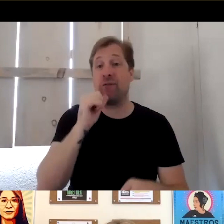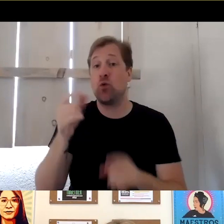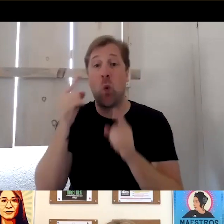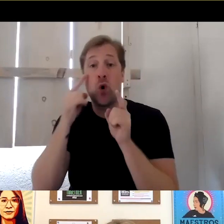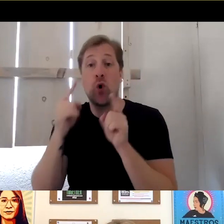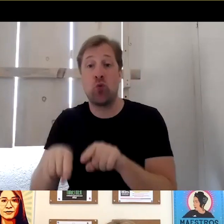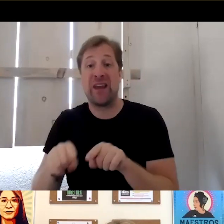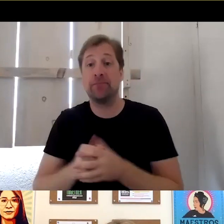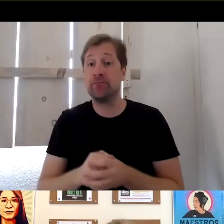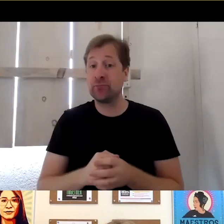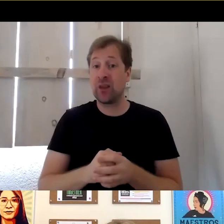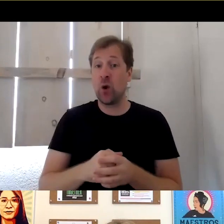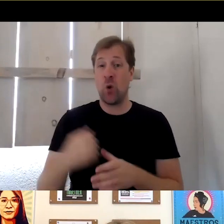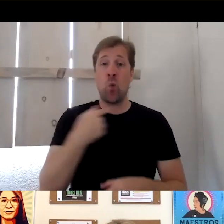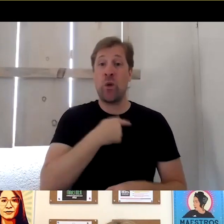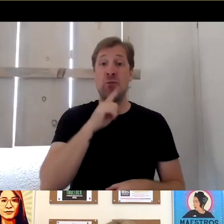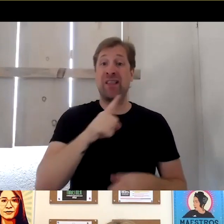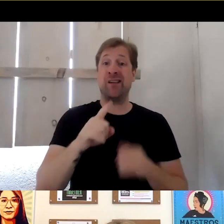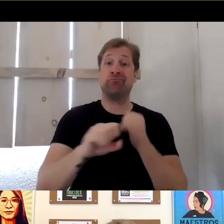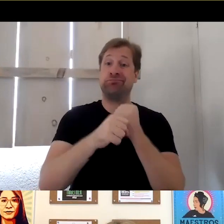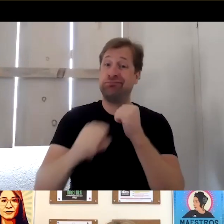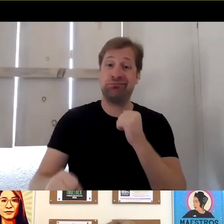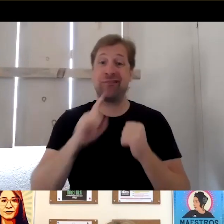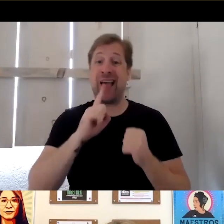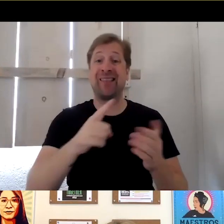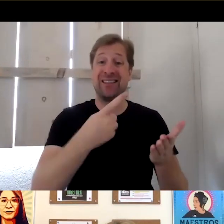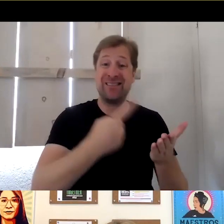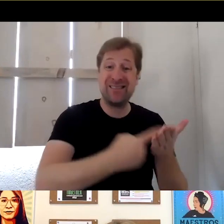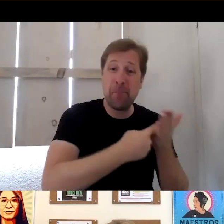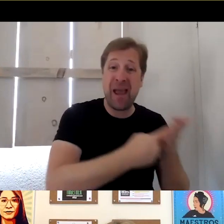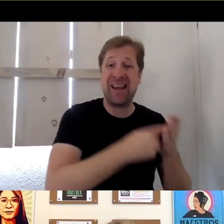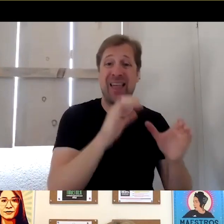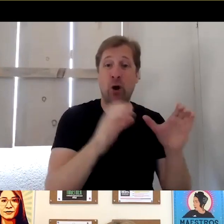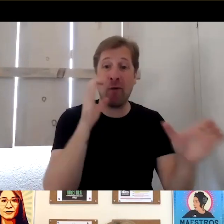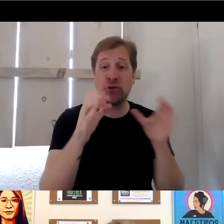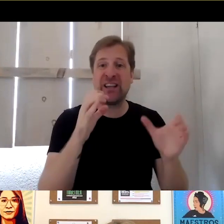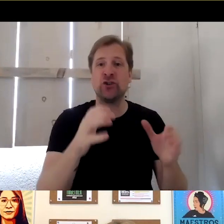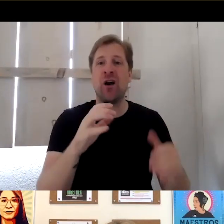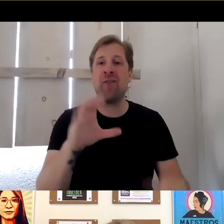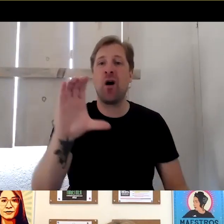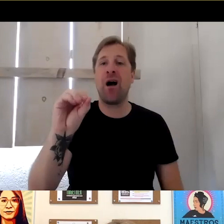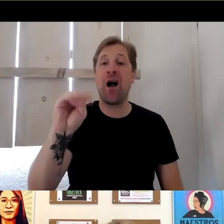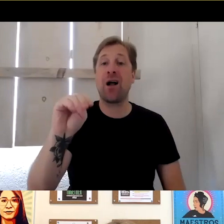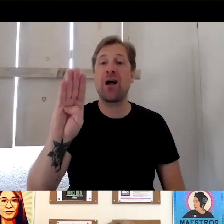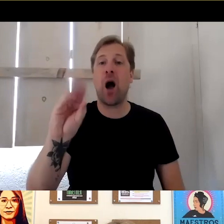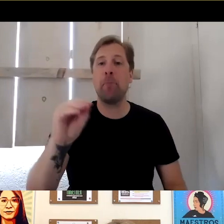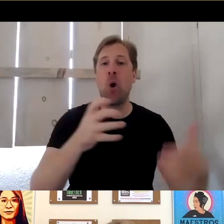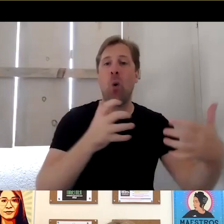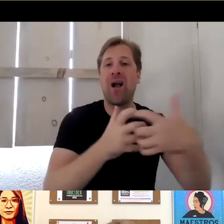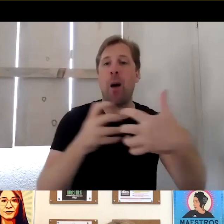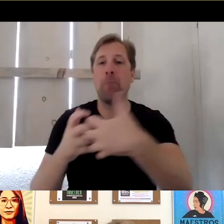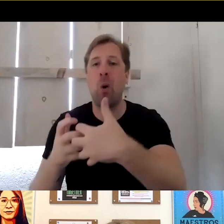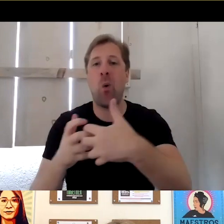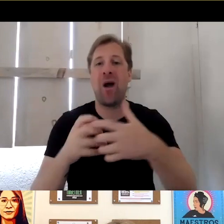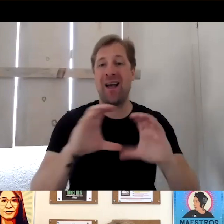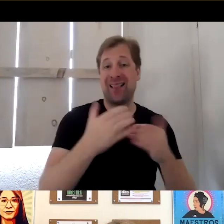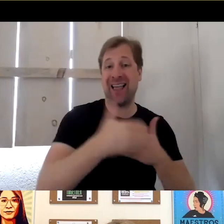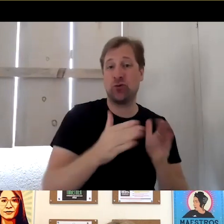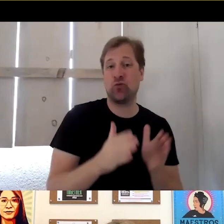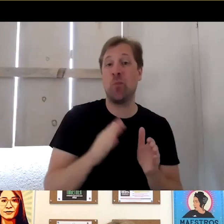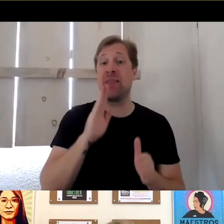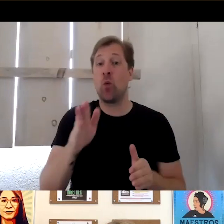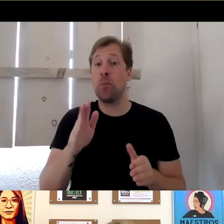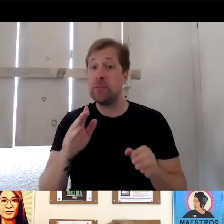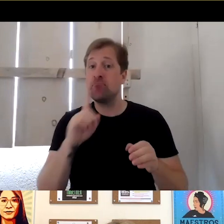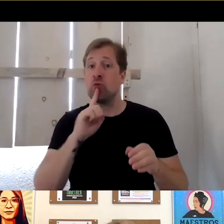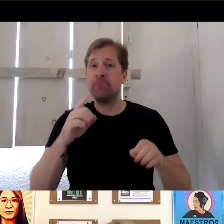effort. We had lengthy debated conversations over combos and split grade classrooms, and there will be a concerted